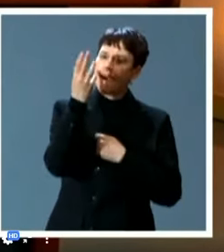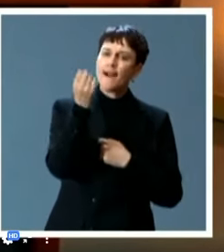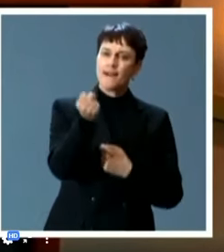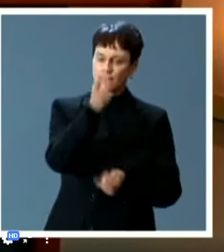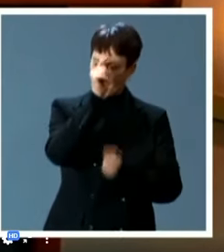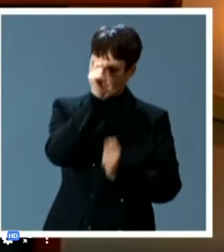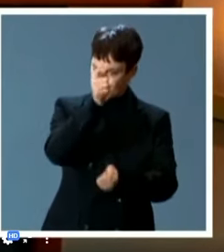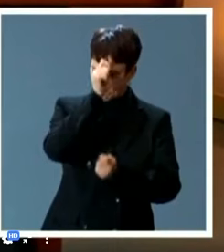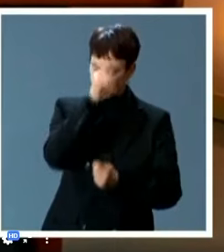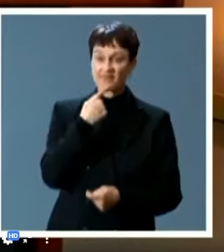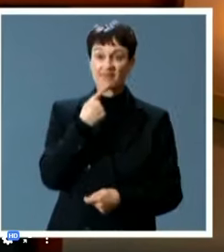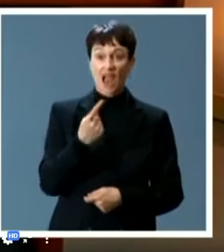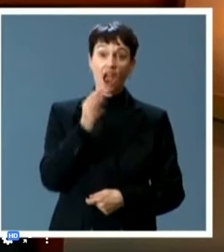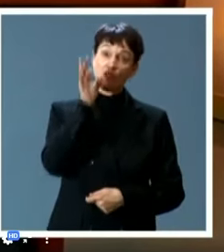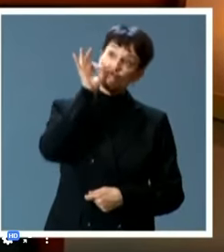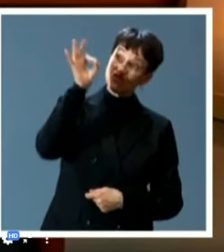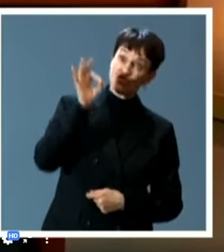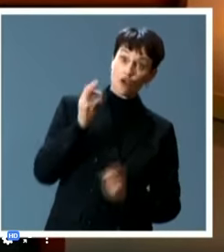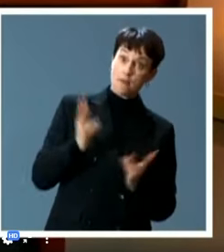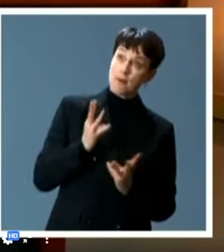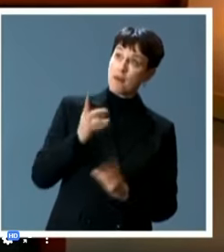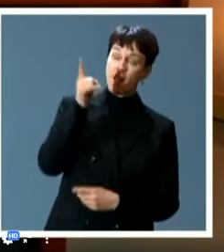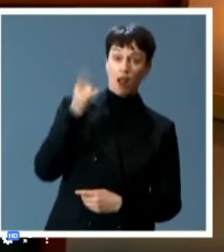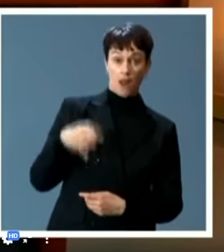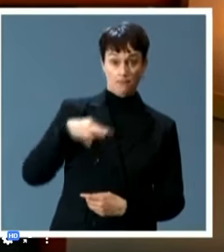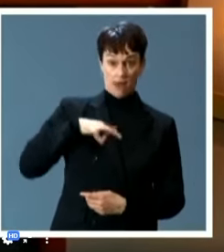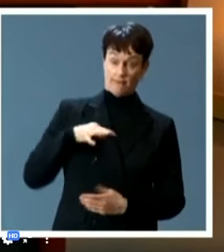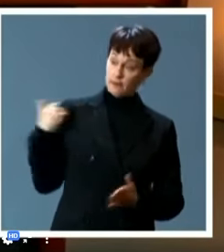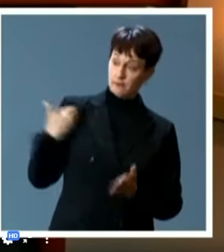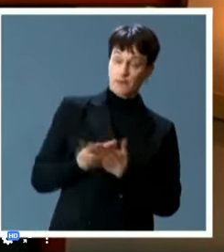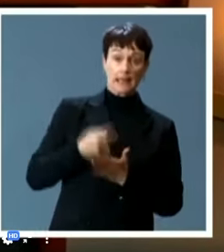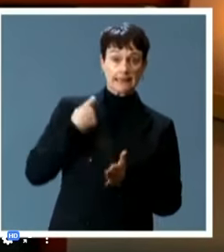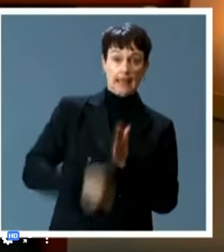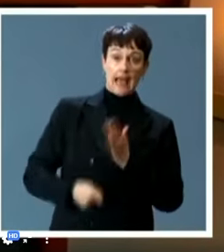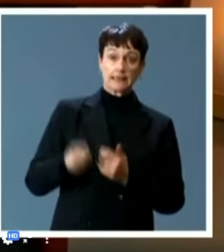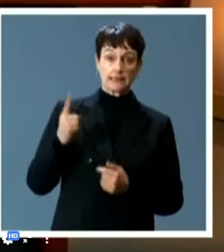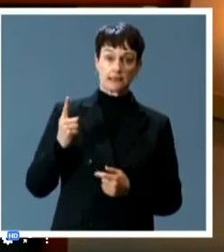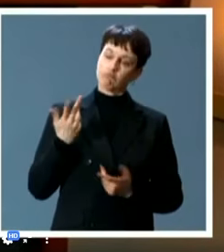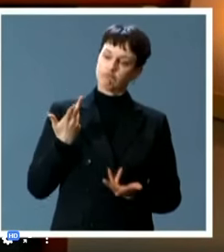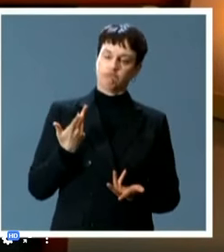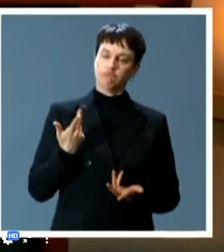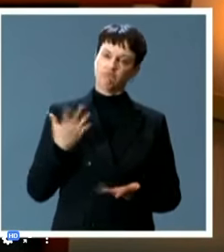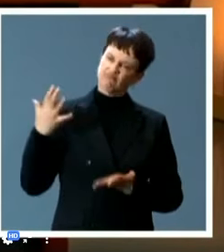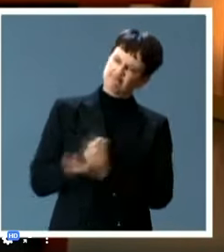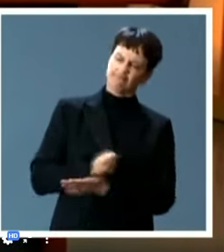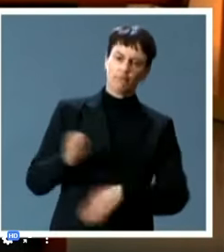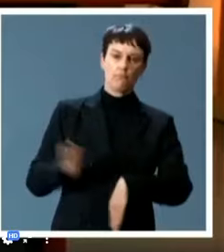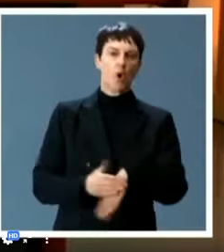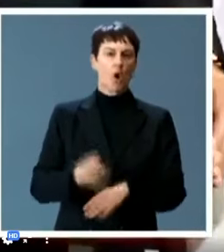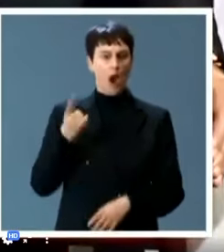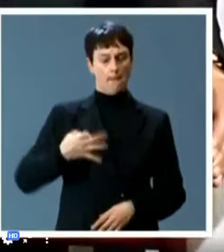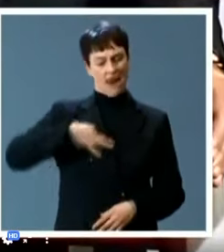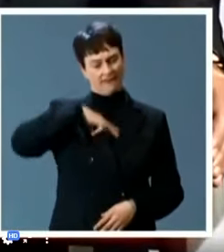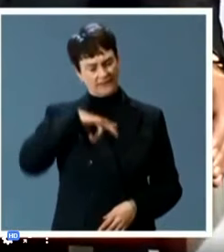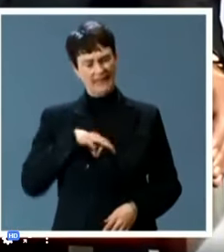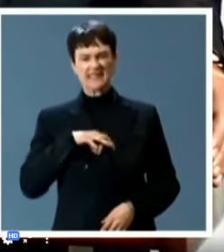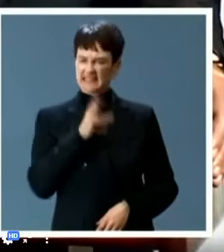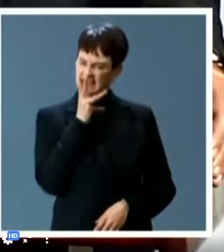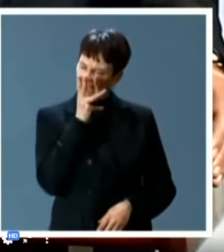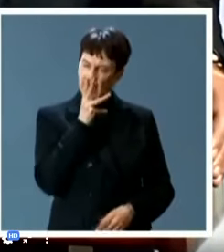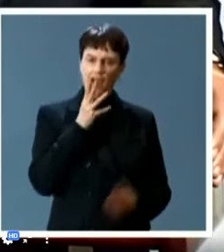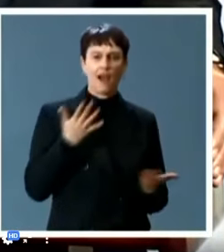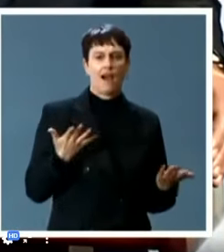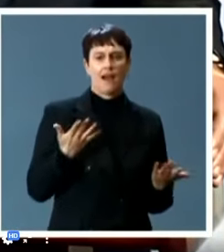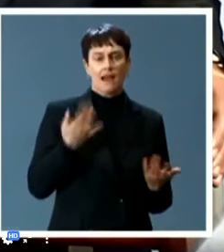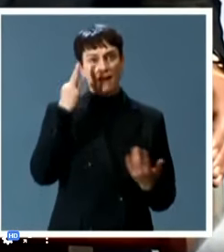and well-connected have benefited enormously from the state and from their fellow citizens. Governments would also shift the tax